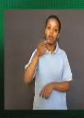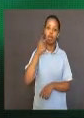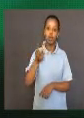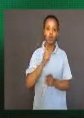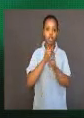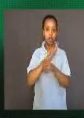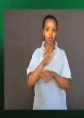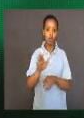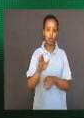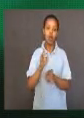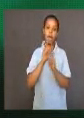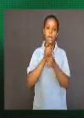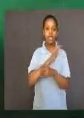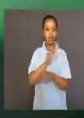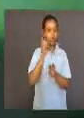answered right.